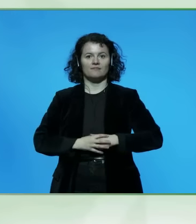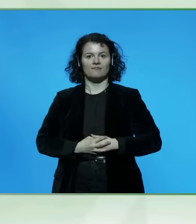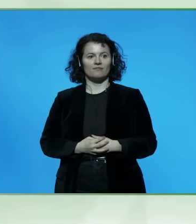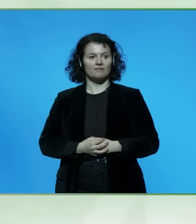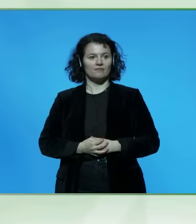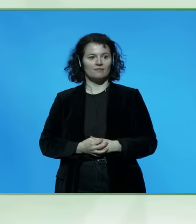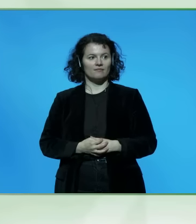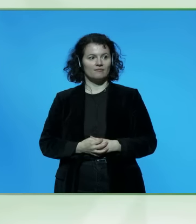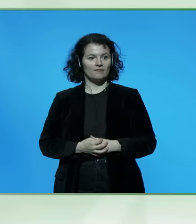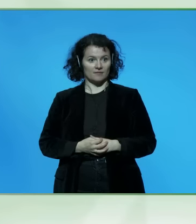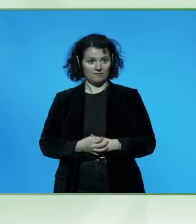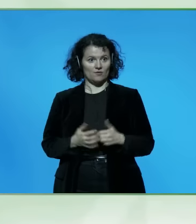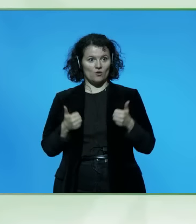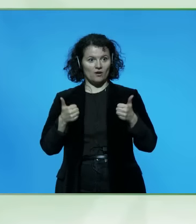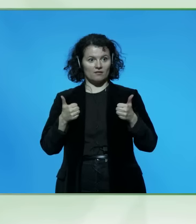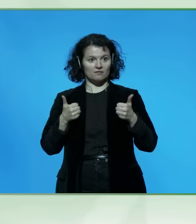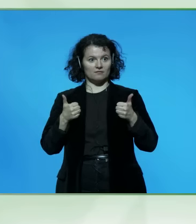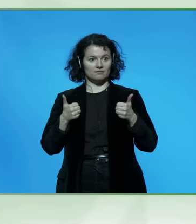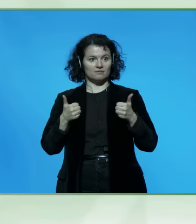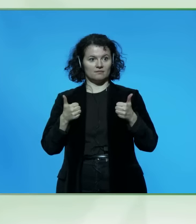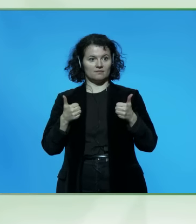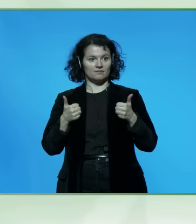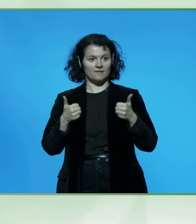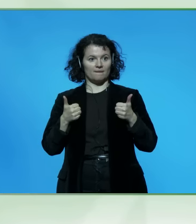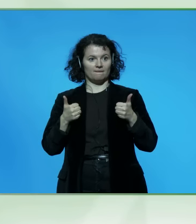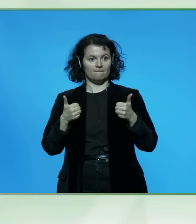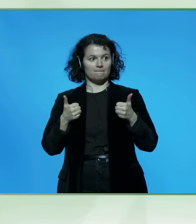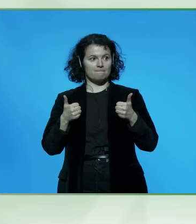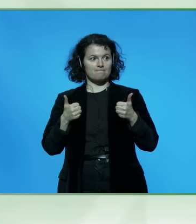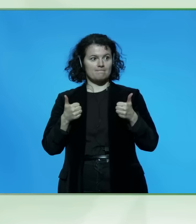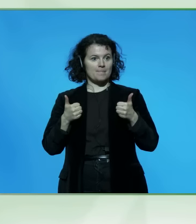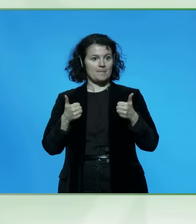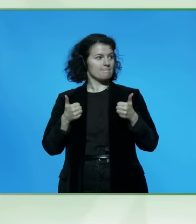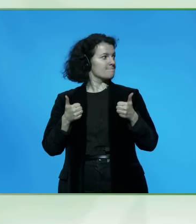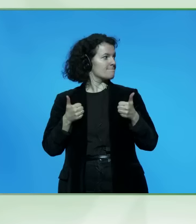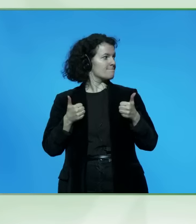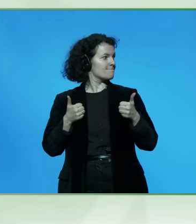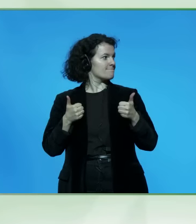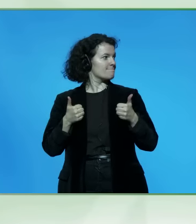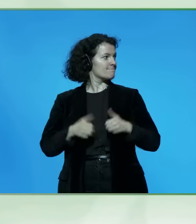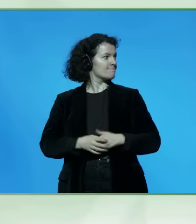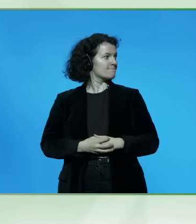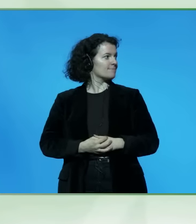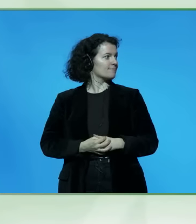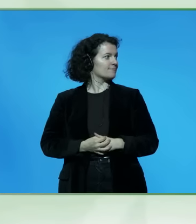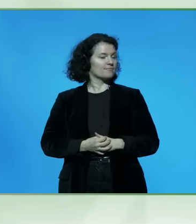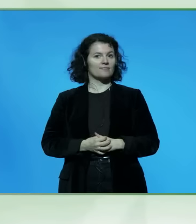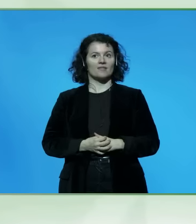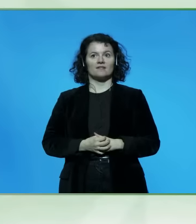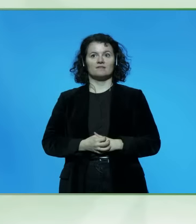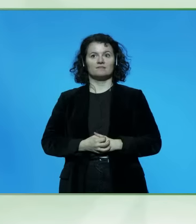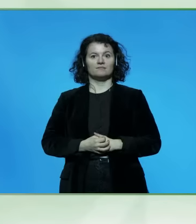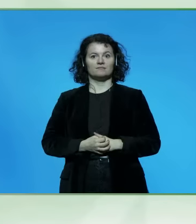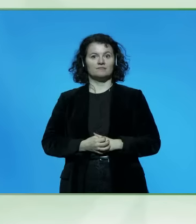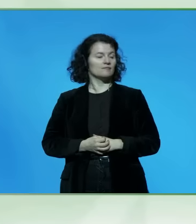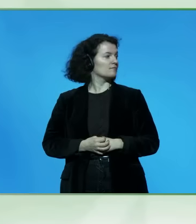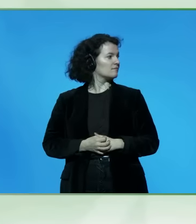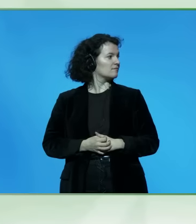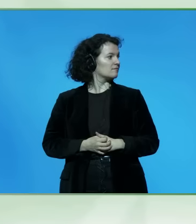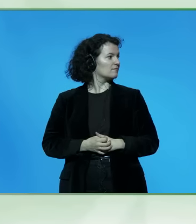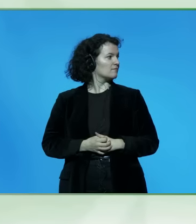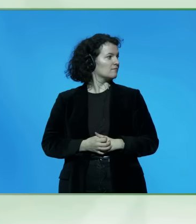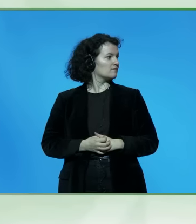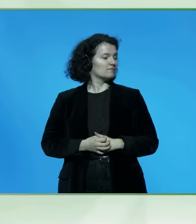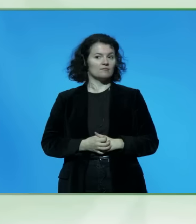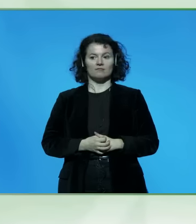ein, ja? You are Conchita Wurst. No, I'm Relups, and you are Okma. What is Ogma?